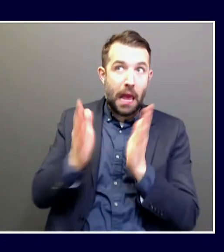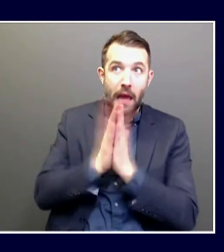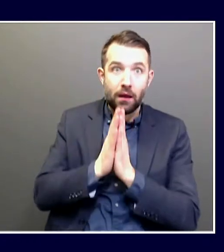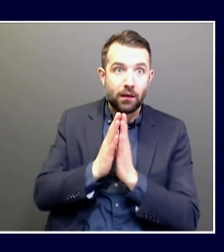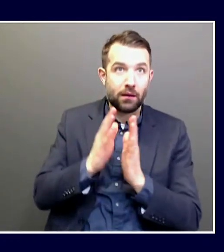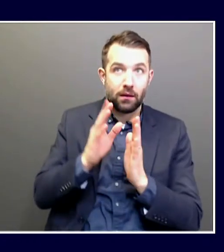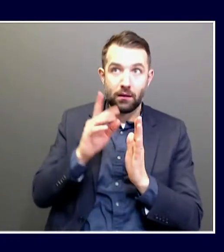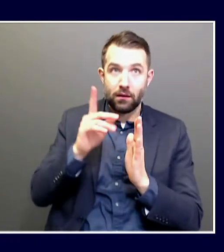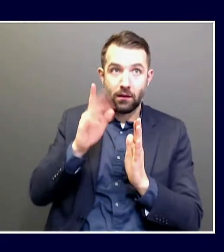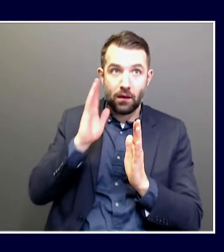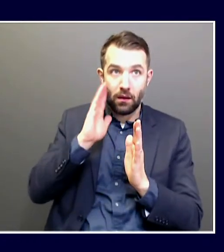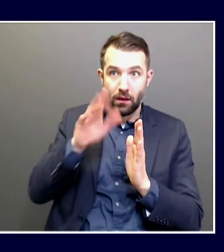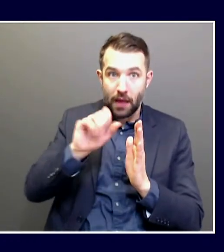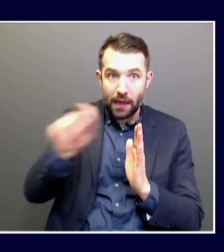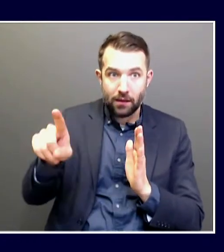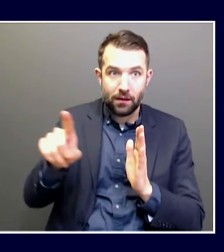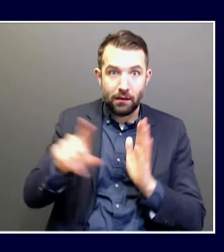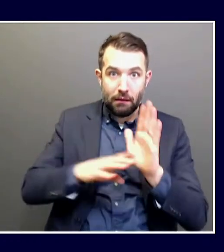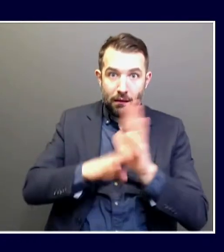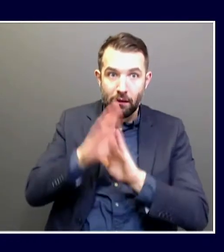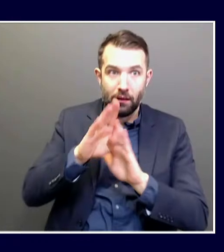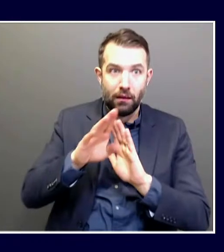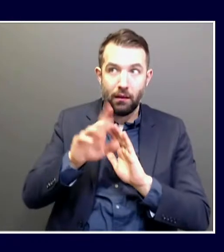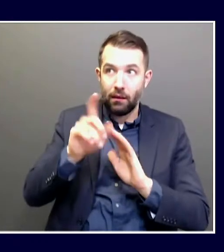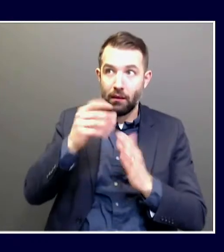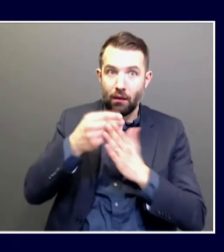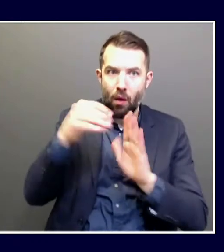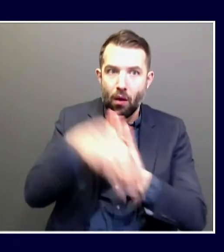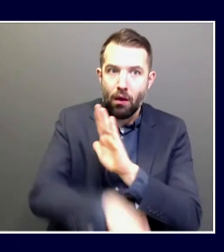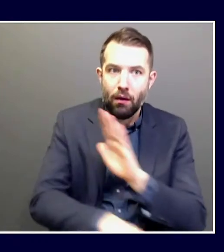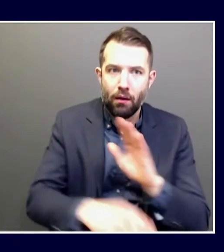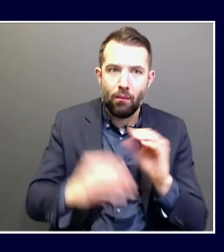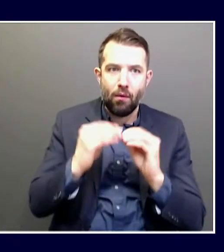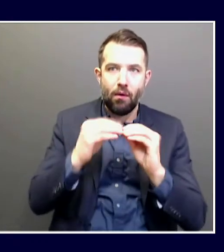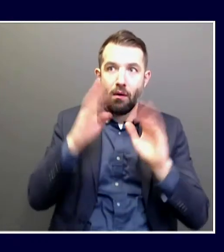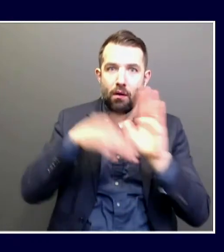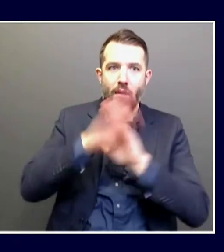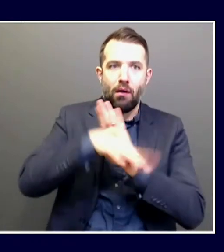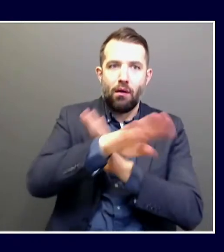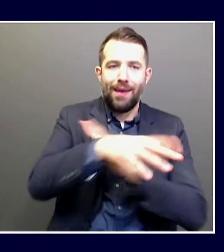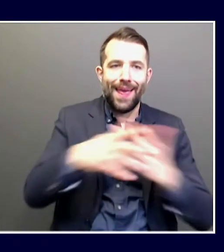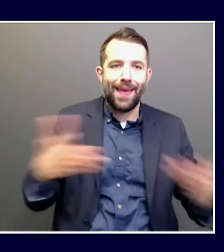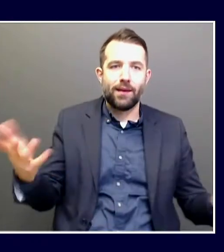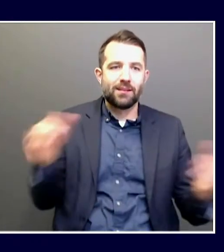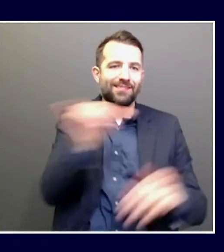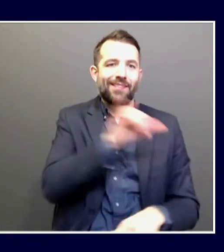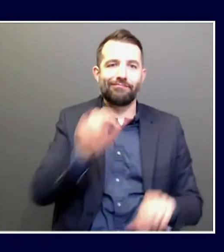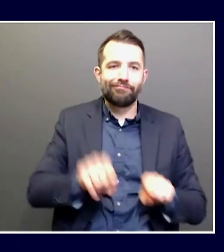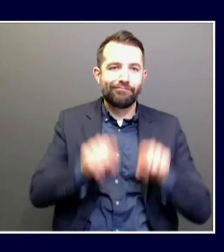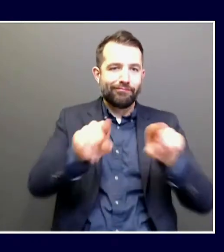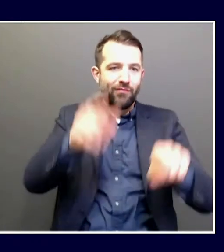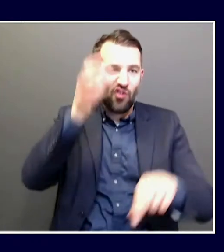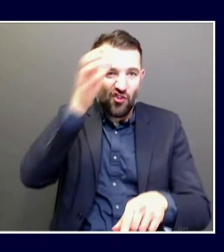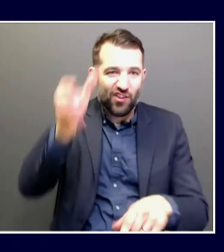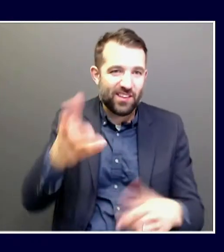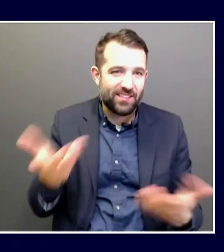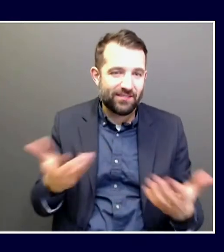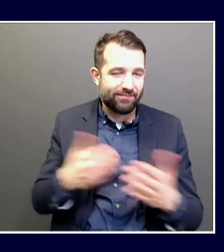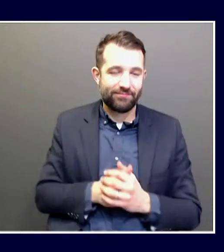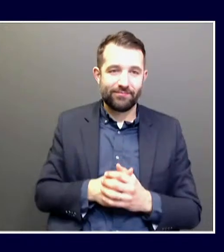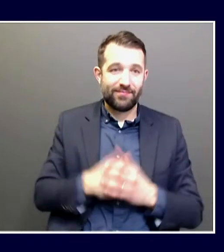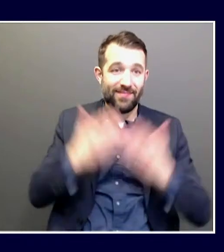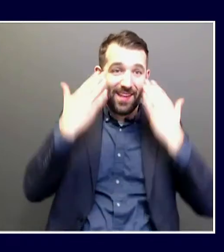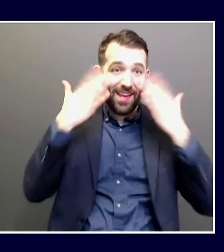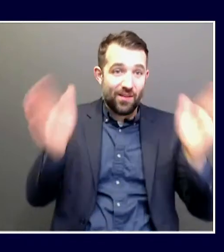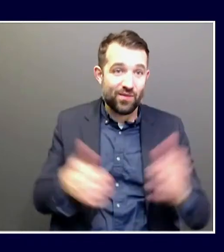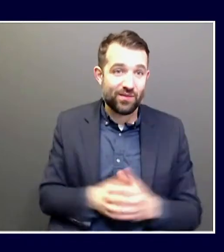one of those things where in a pandemic, the only thing that we know for sure is what happened yesterday. So when we